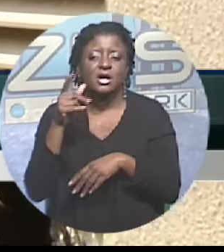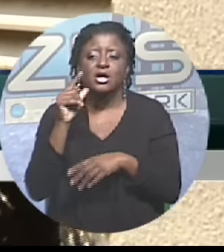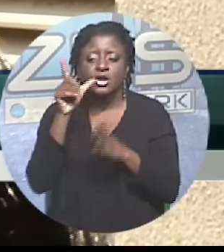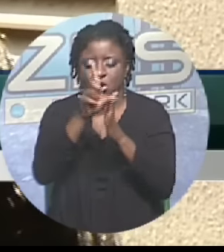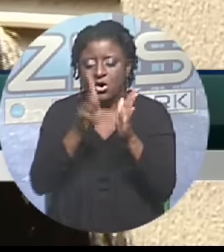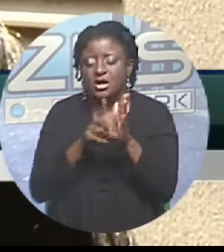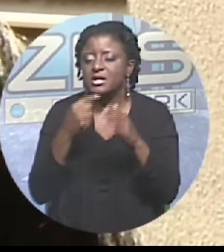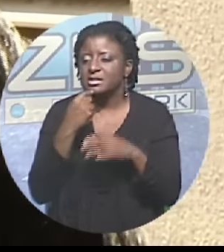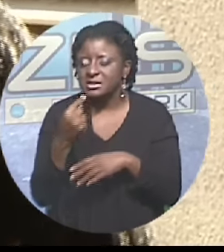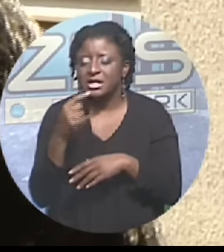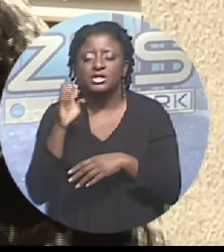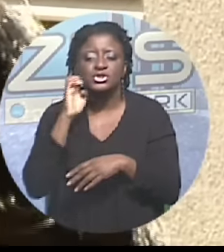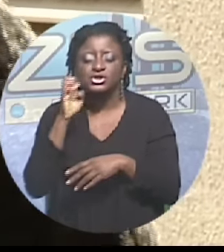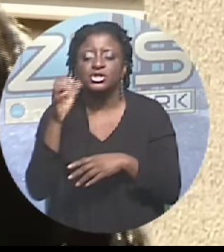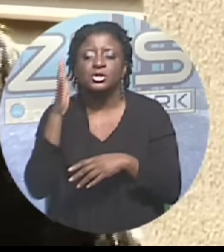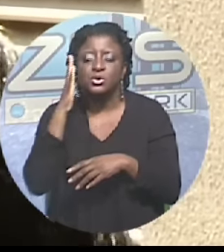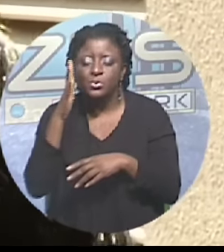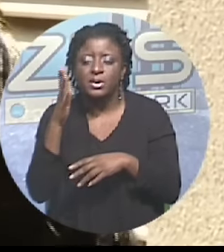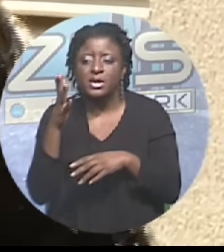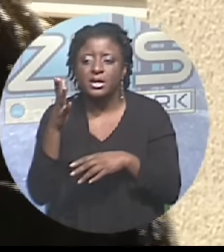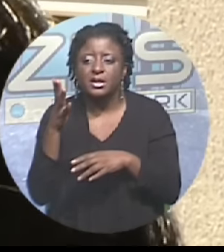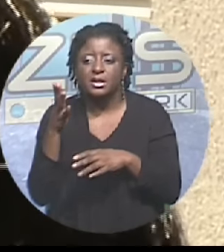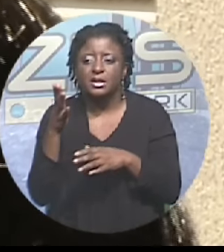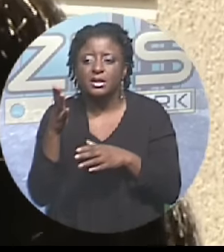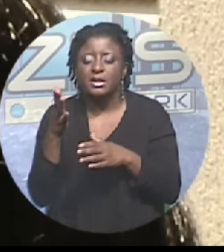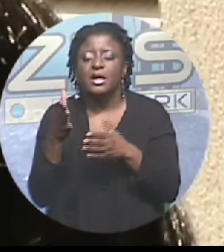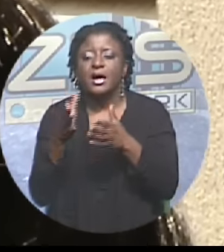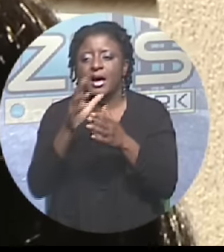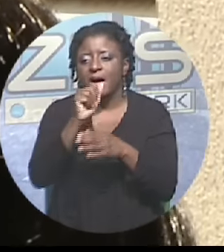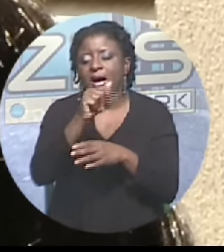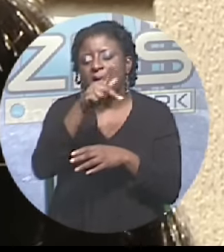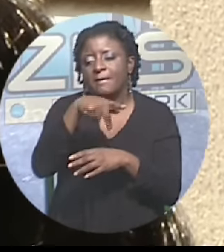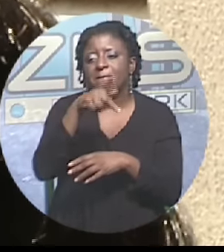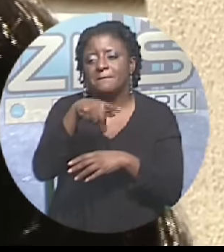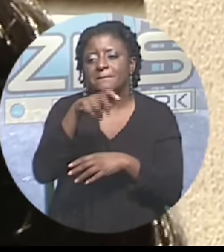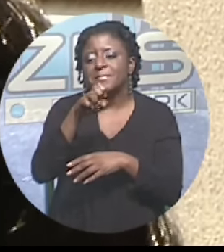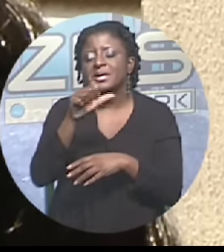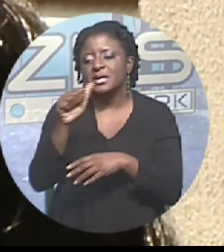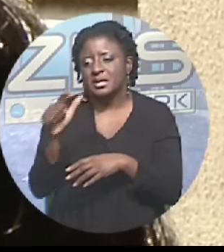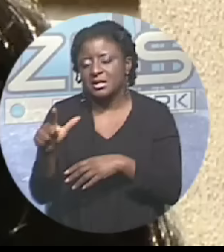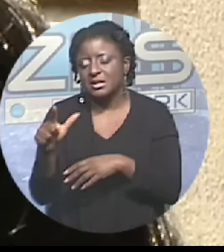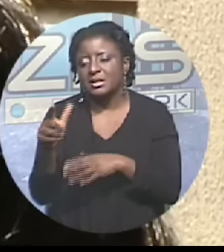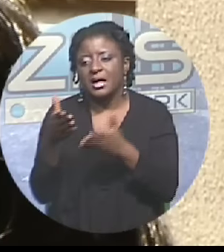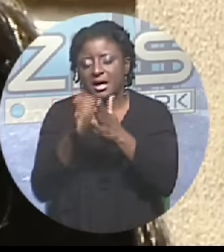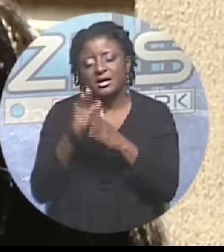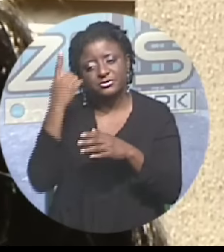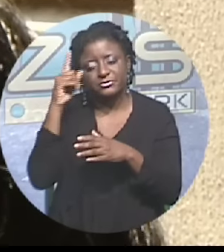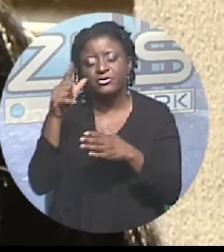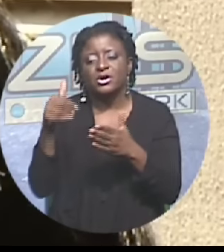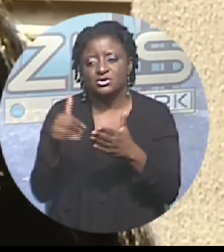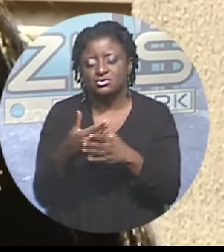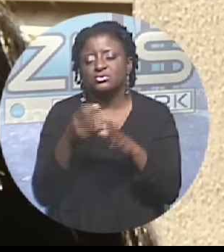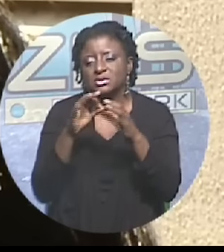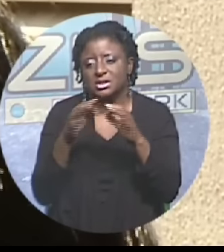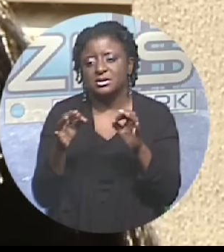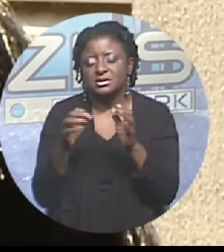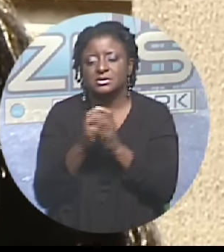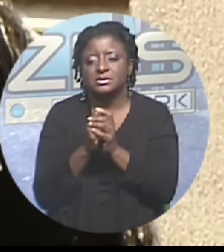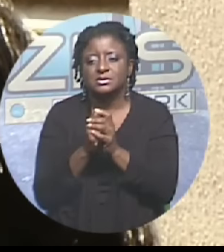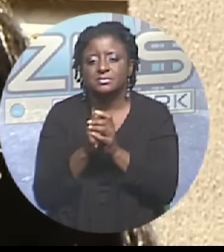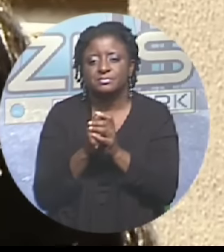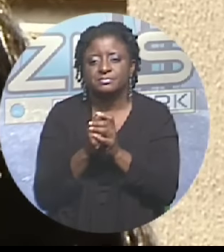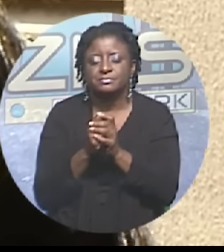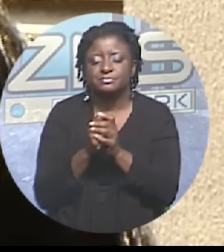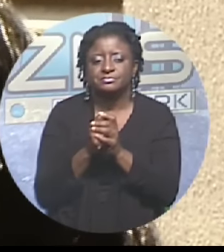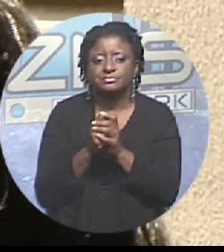That's totally within the judge's discretion, and having regard to the regime of sentencing, I think he has done the best that